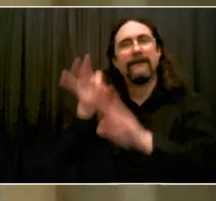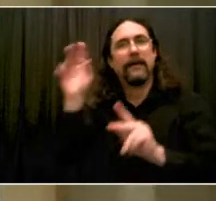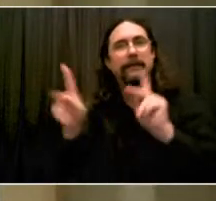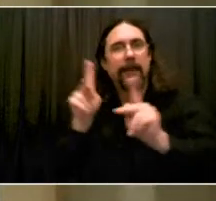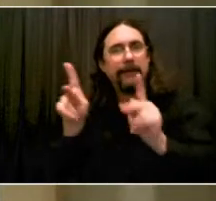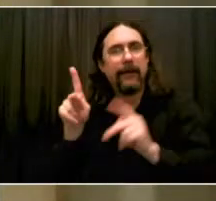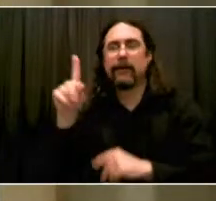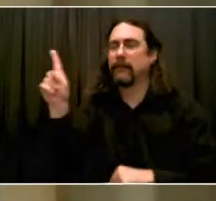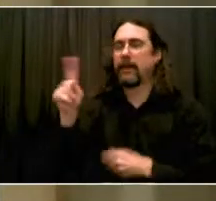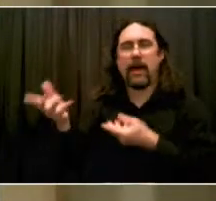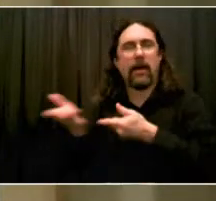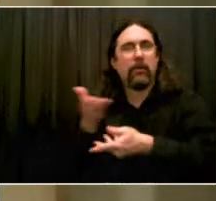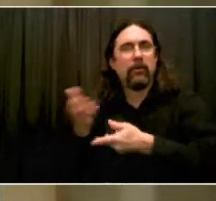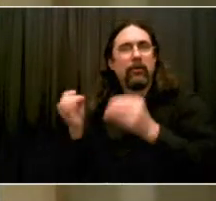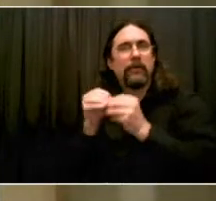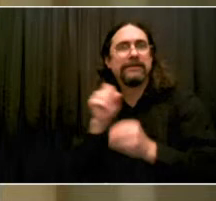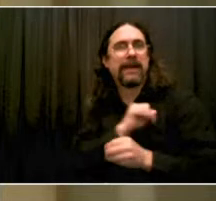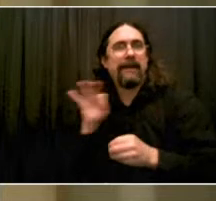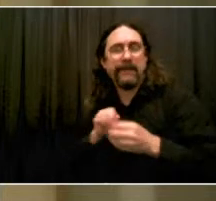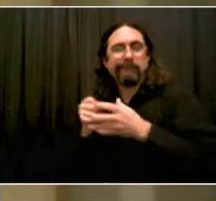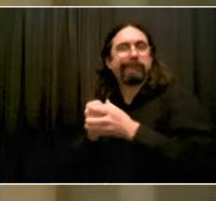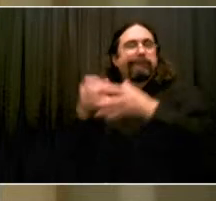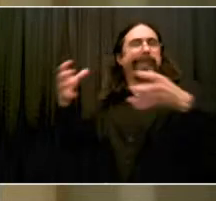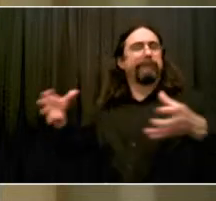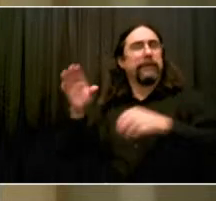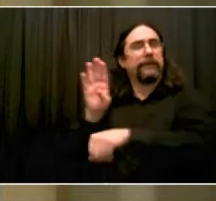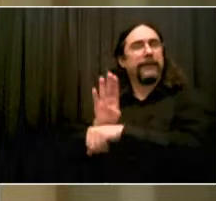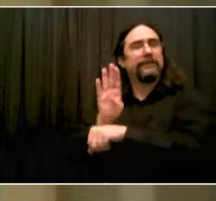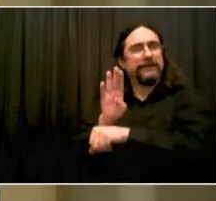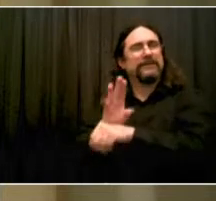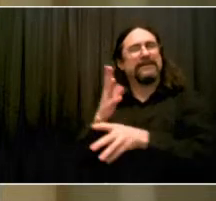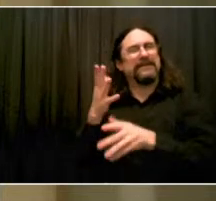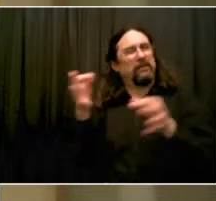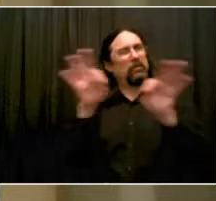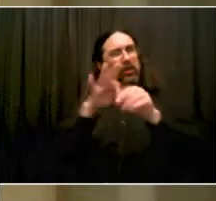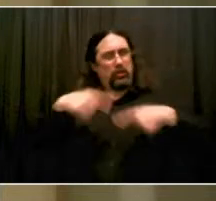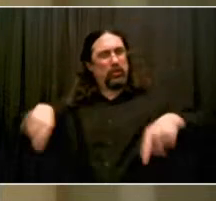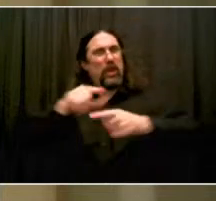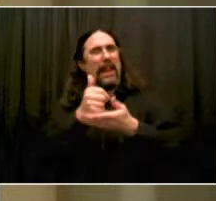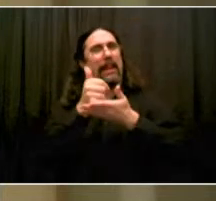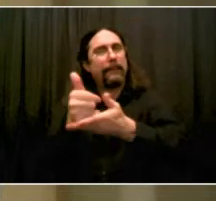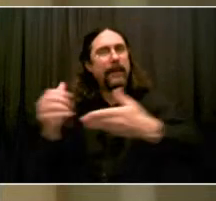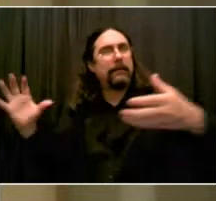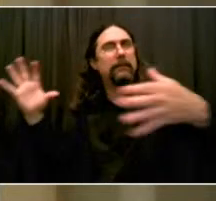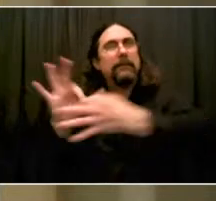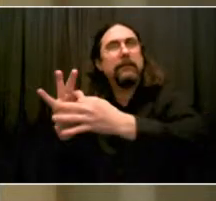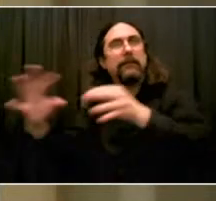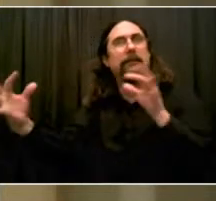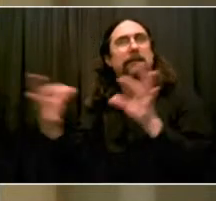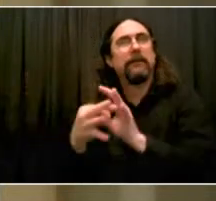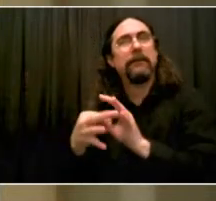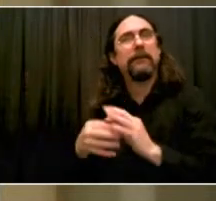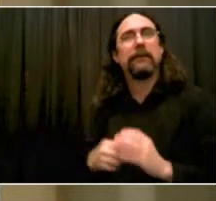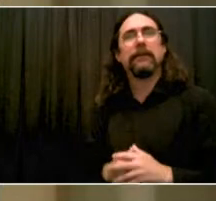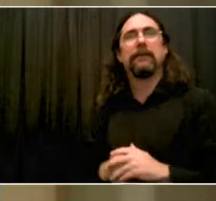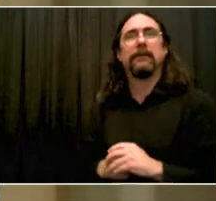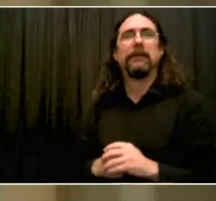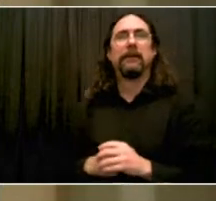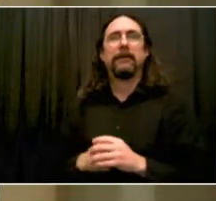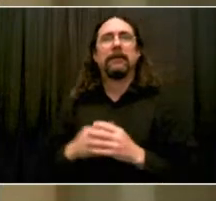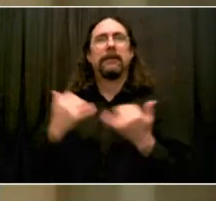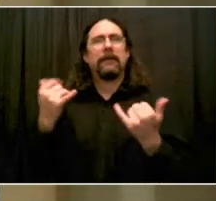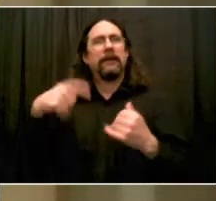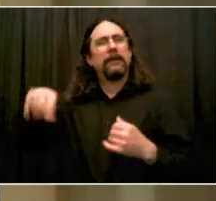city, is what's going to lead the way. So thank you for this appointment, and I will do the very, very best I can with the